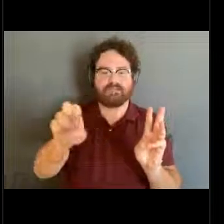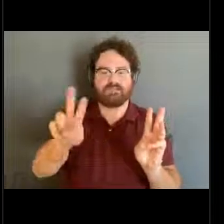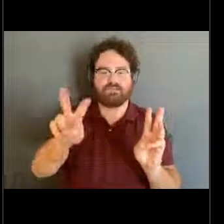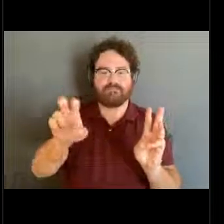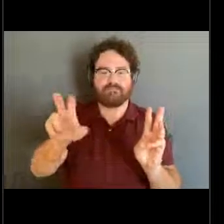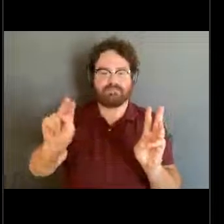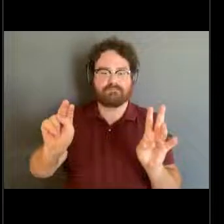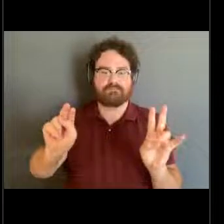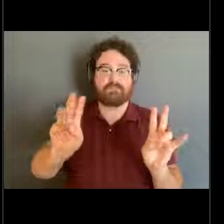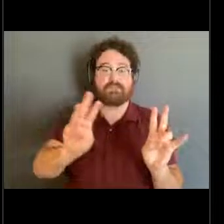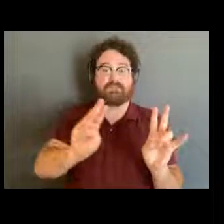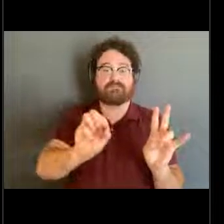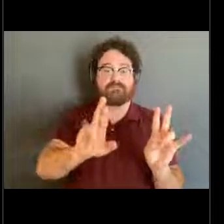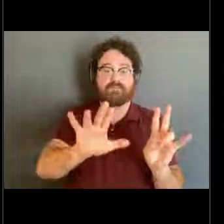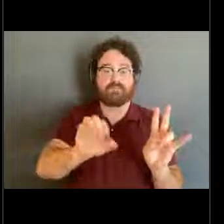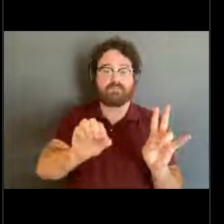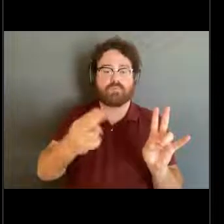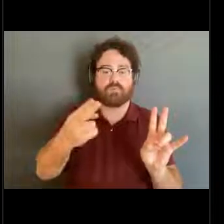Mario Hopema,